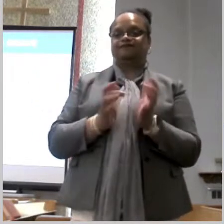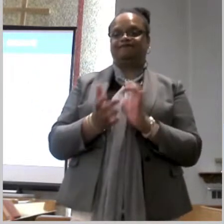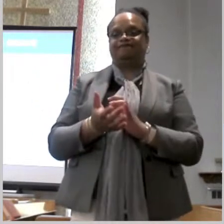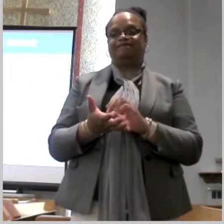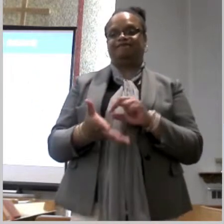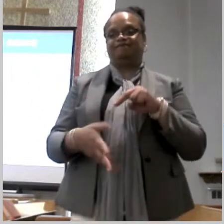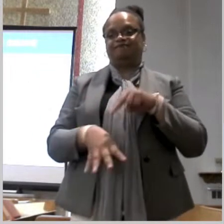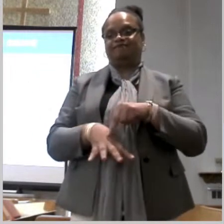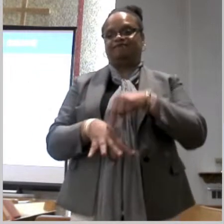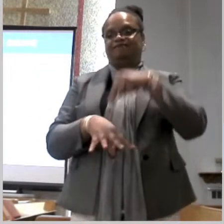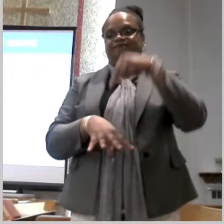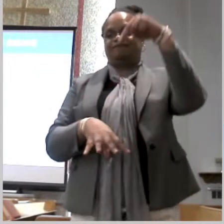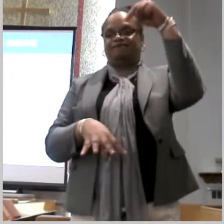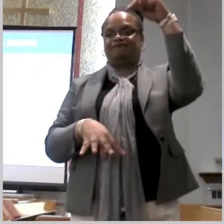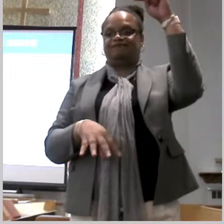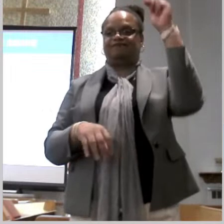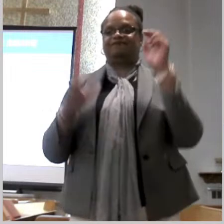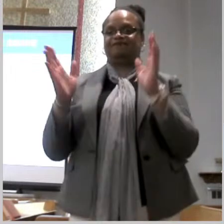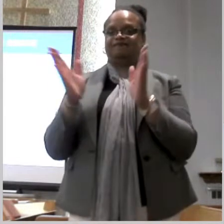arose, he